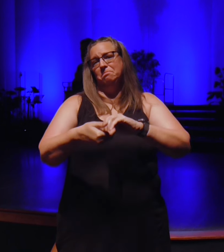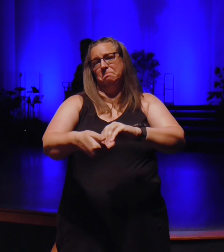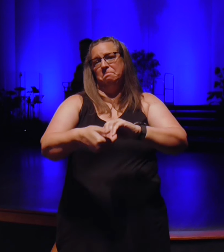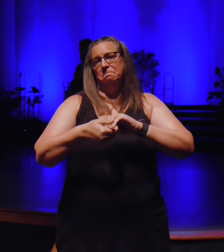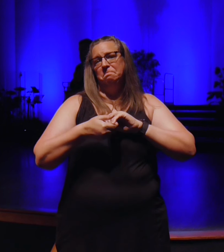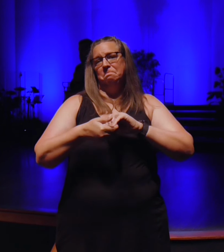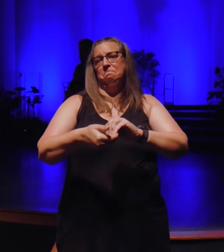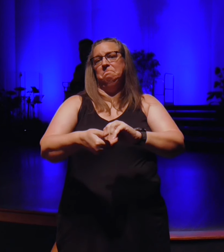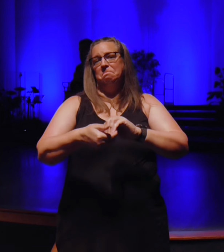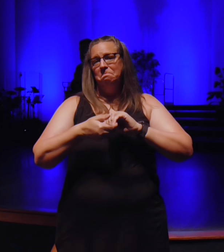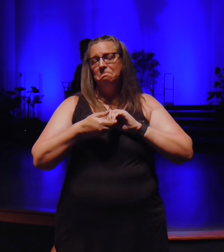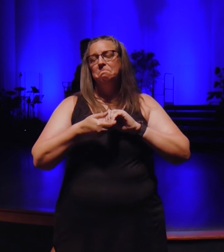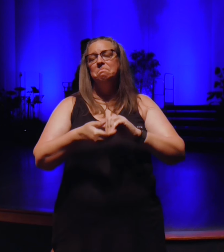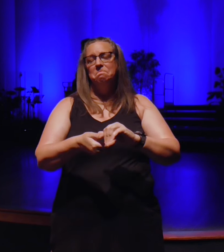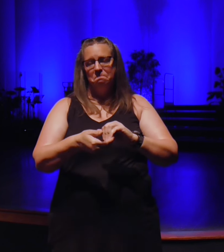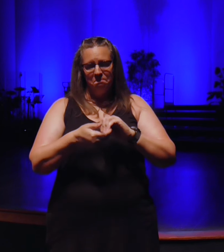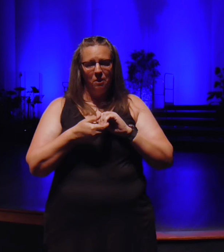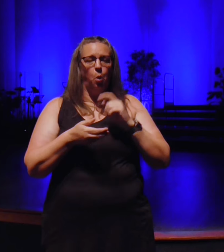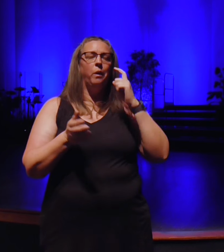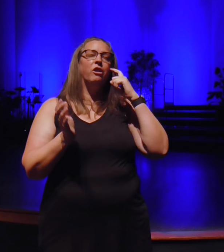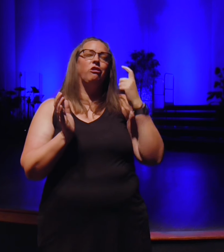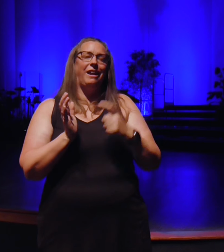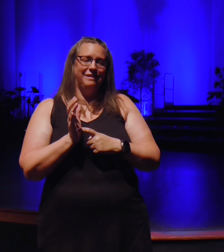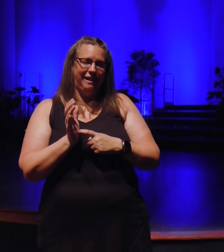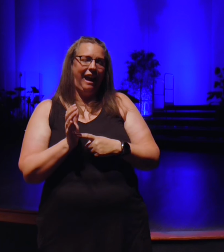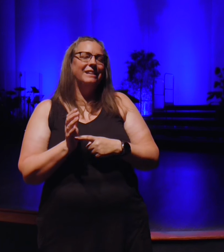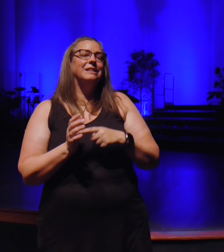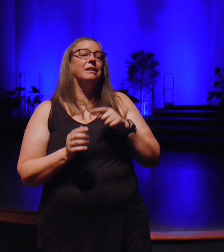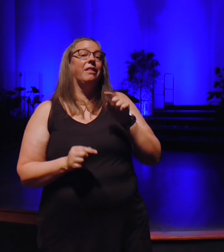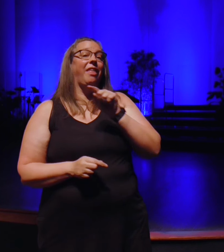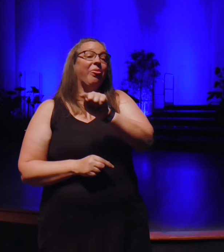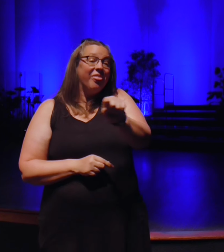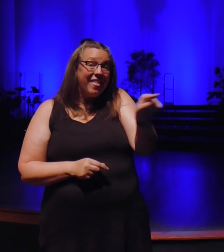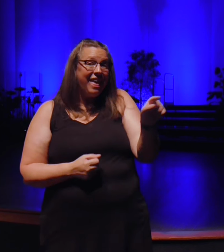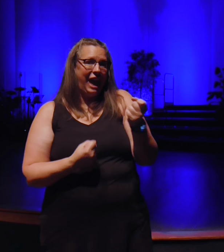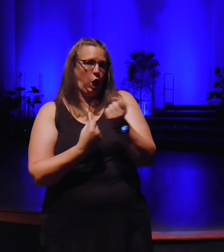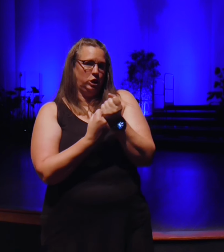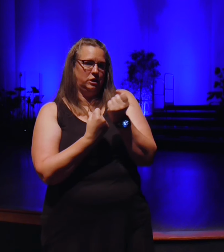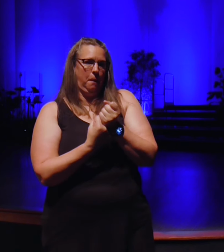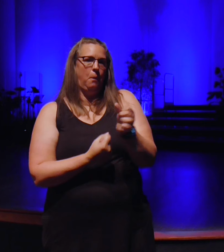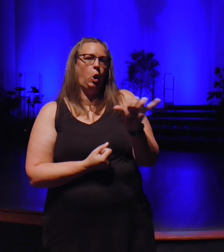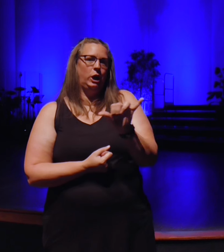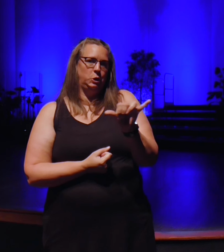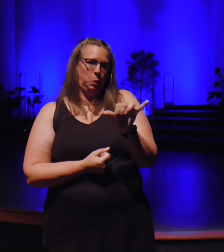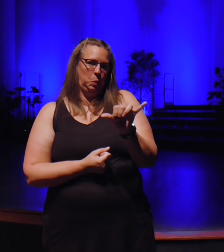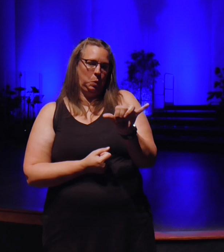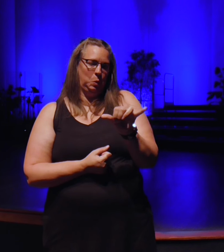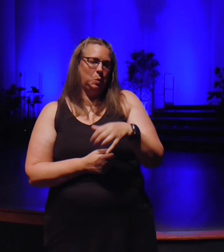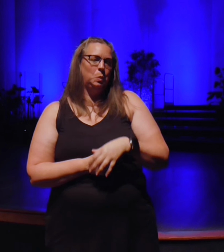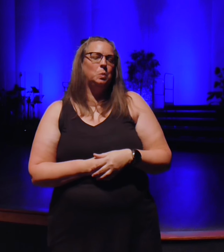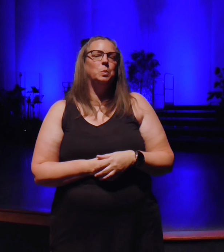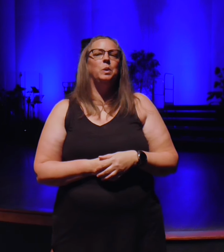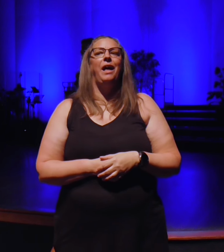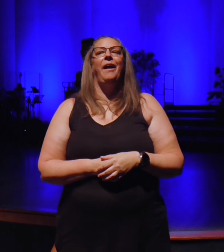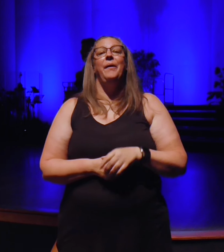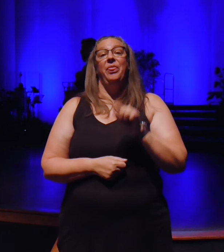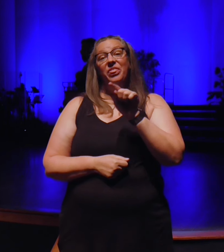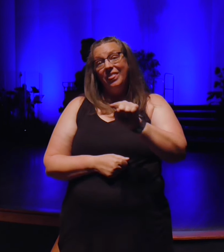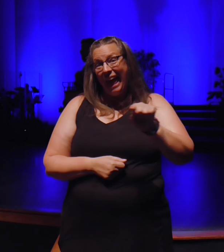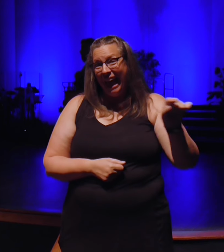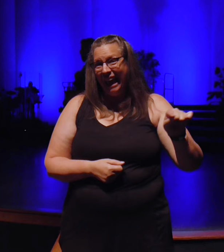recognize in this community that they too are always supported. For they are steeped in this